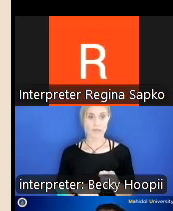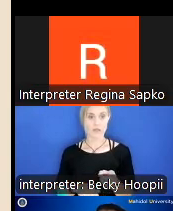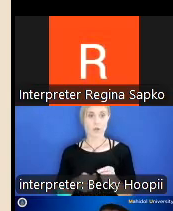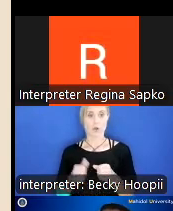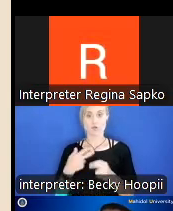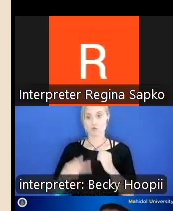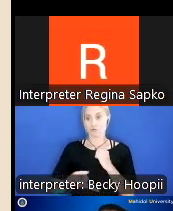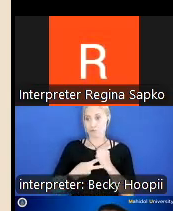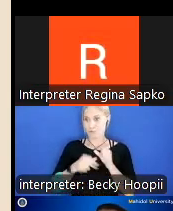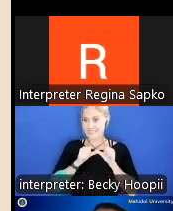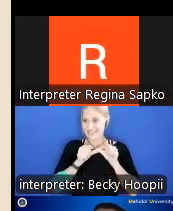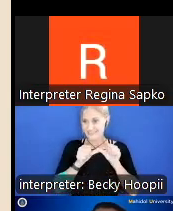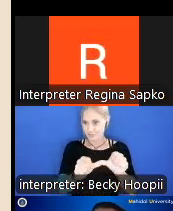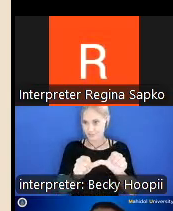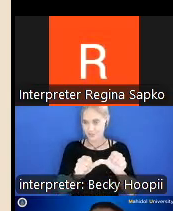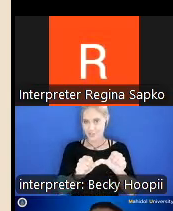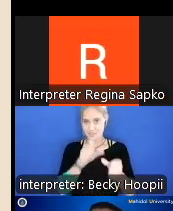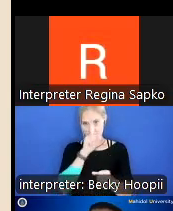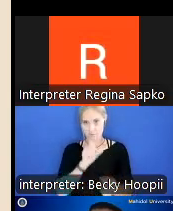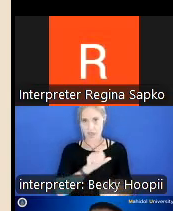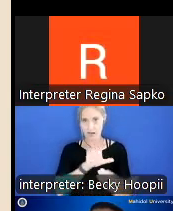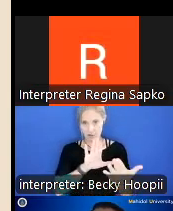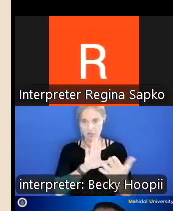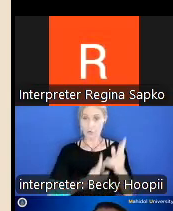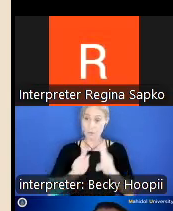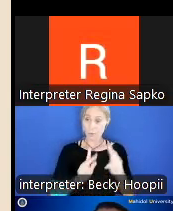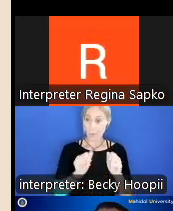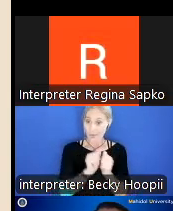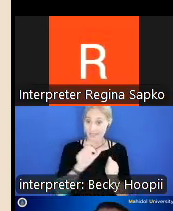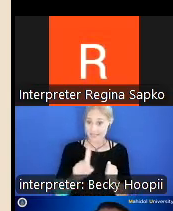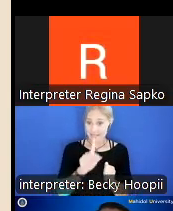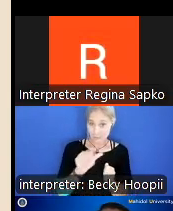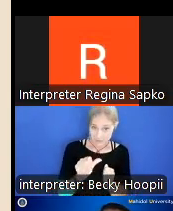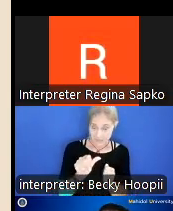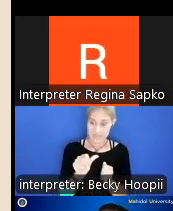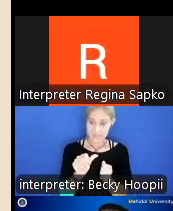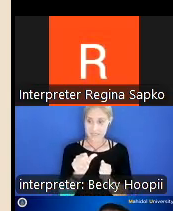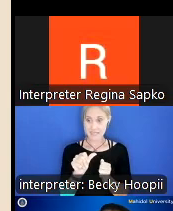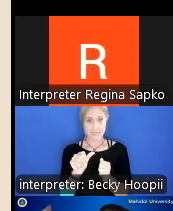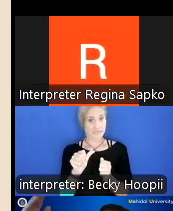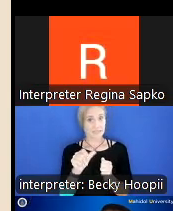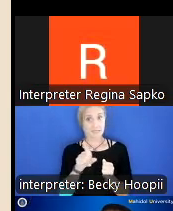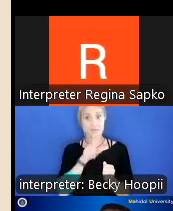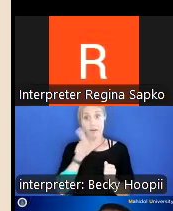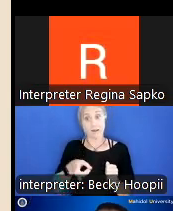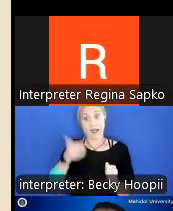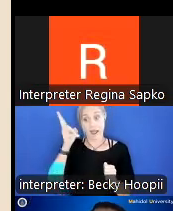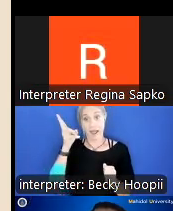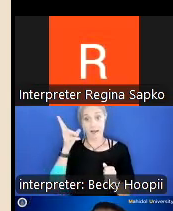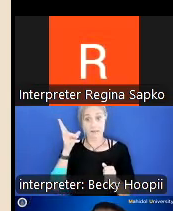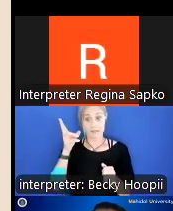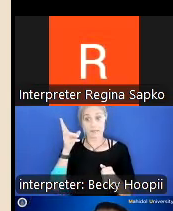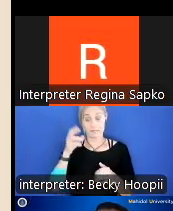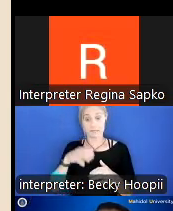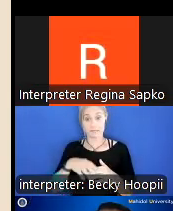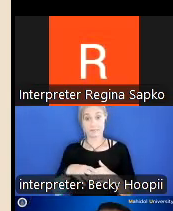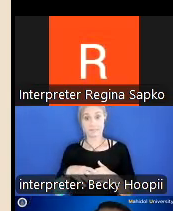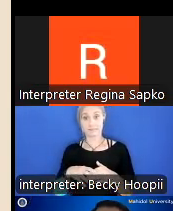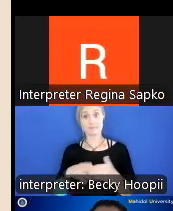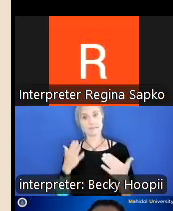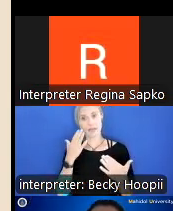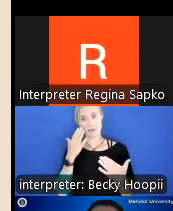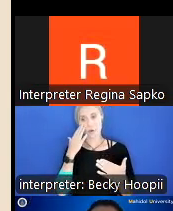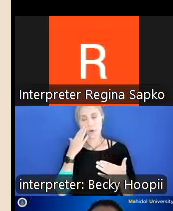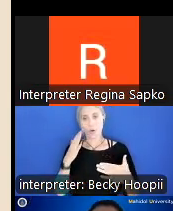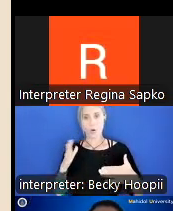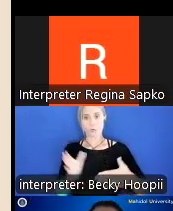Okay, turnout rate for person with disability is very high and swing. We have